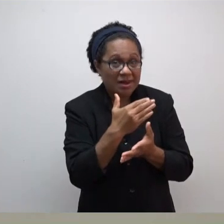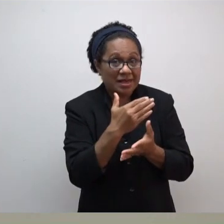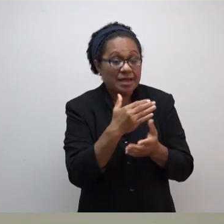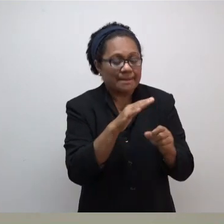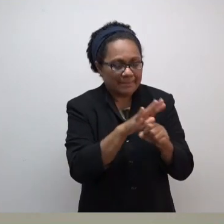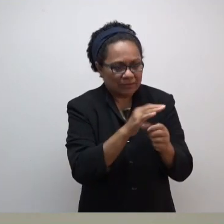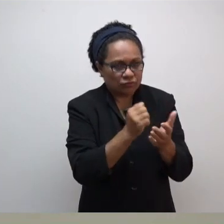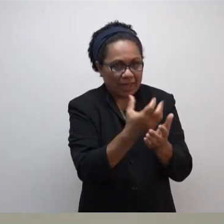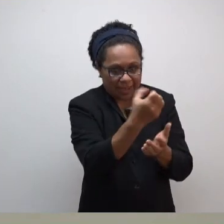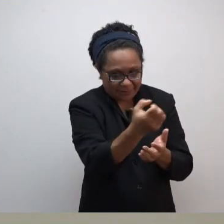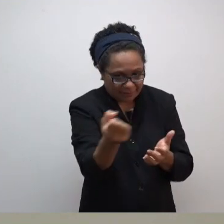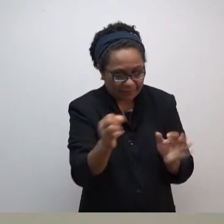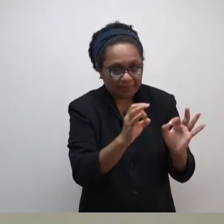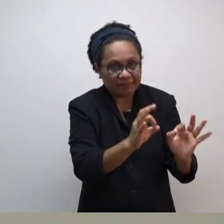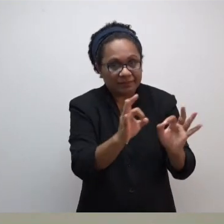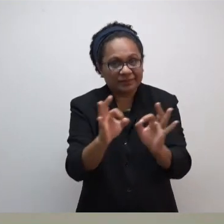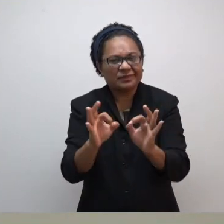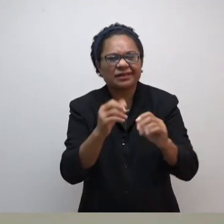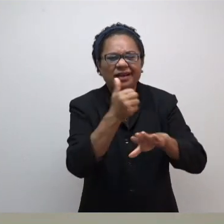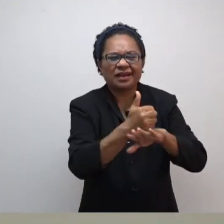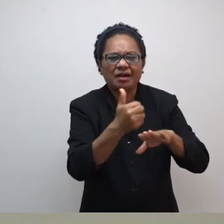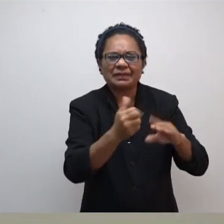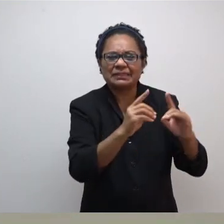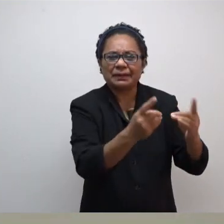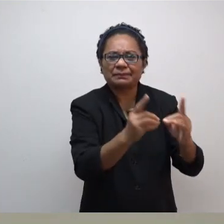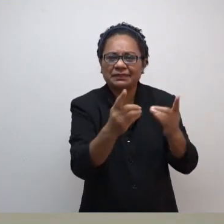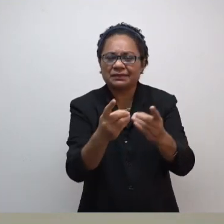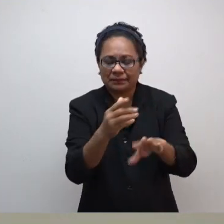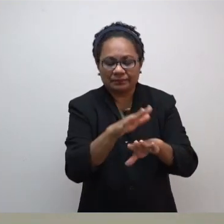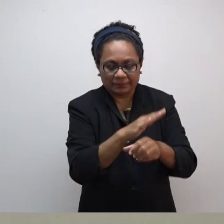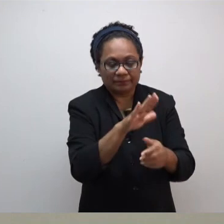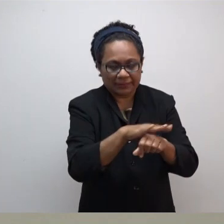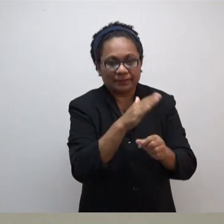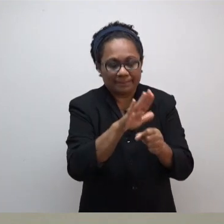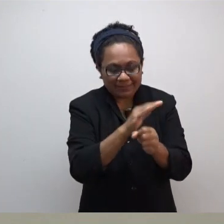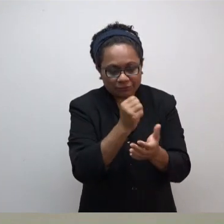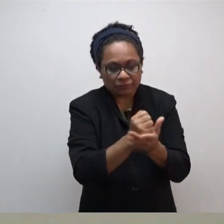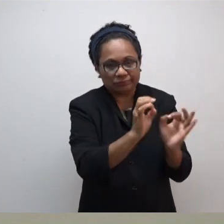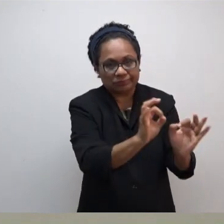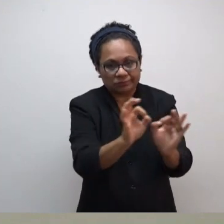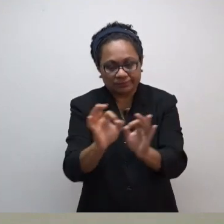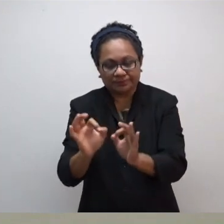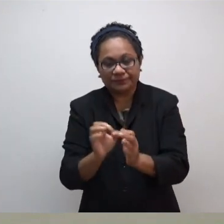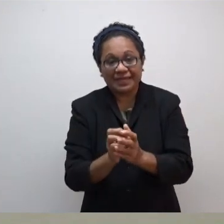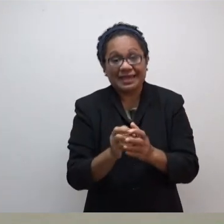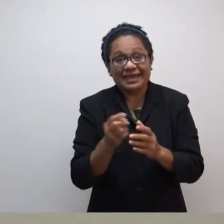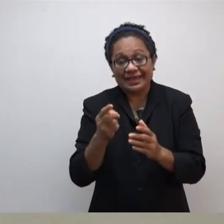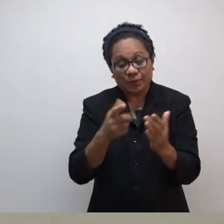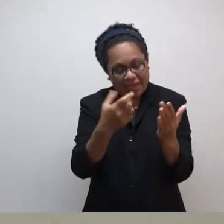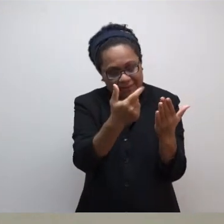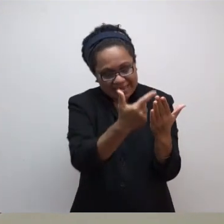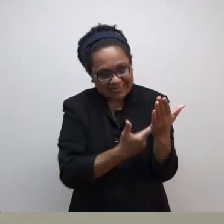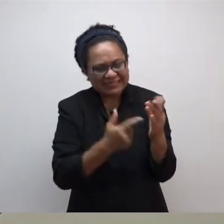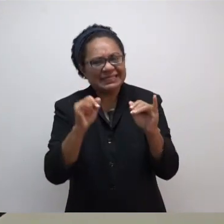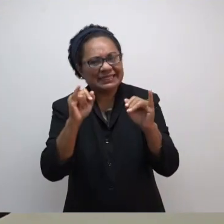date. And we have, at the same time, have a list of all the outstanding issues that we